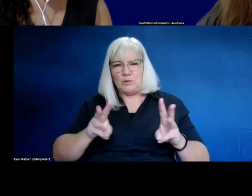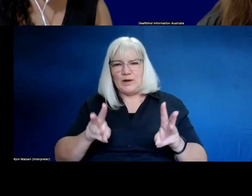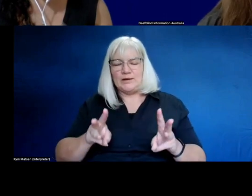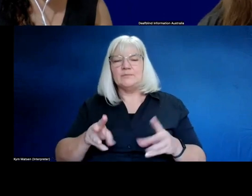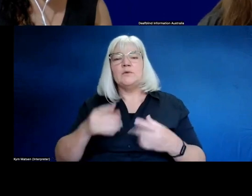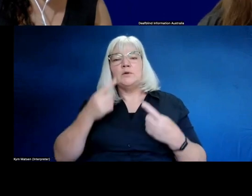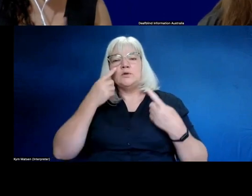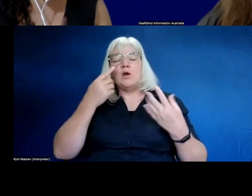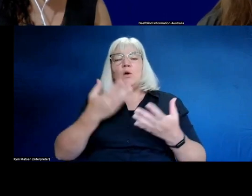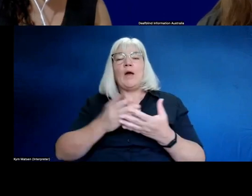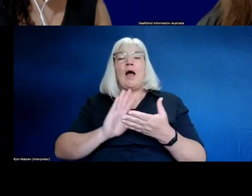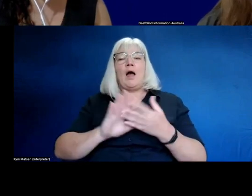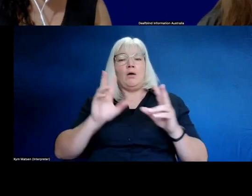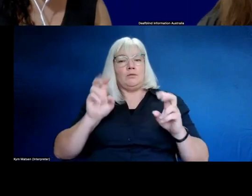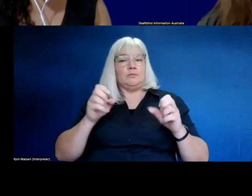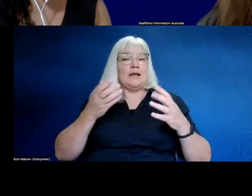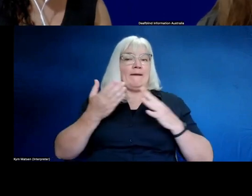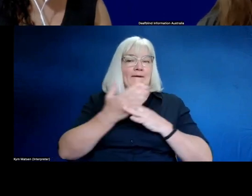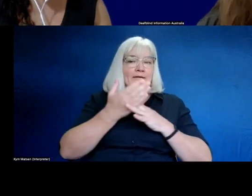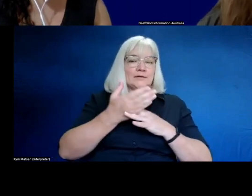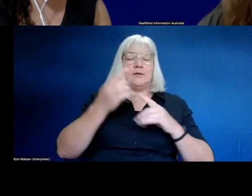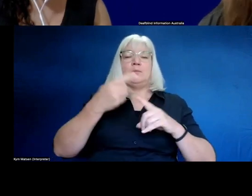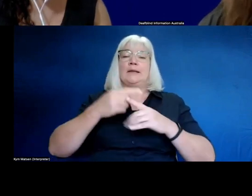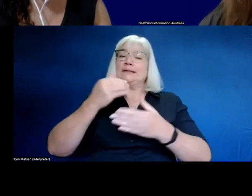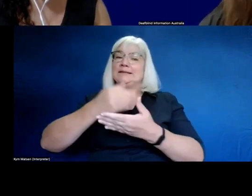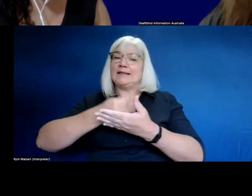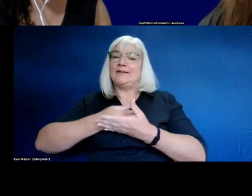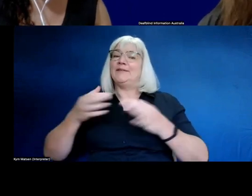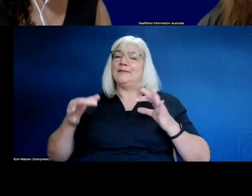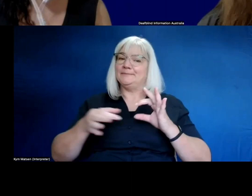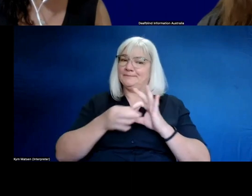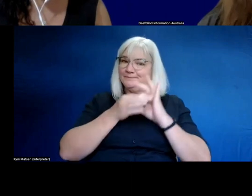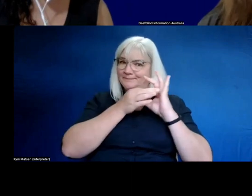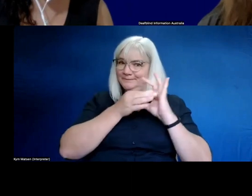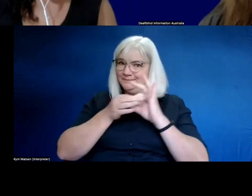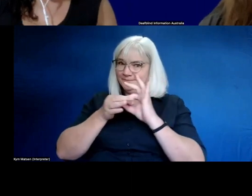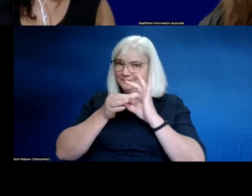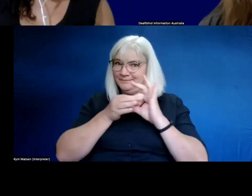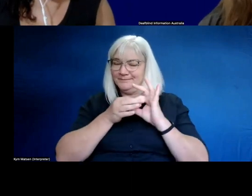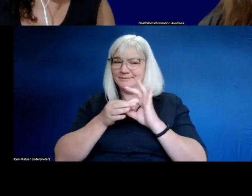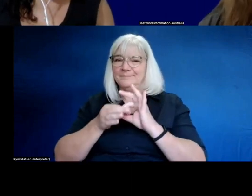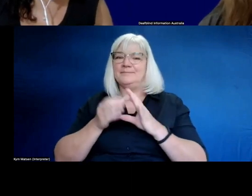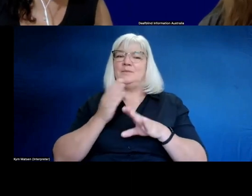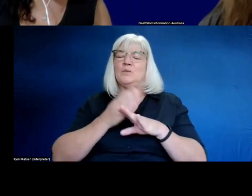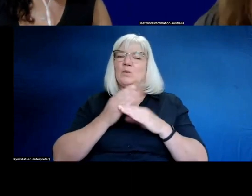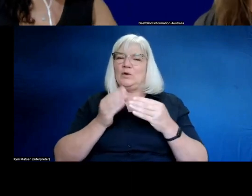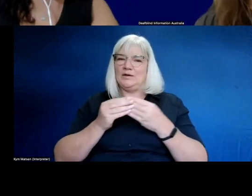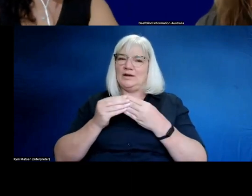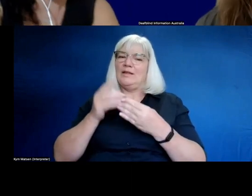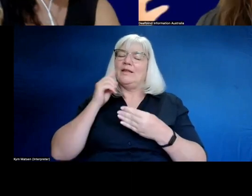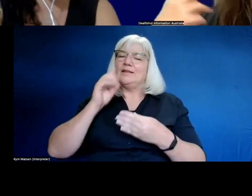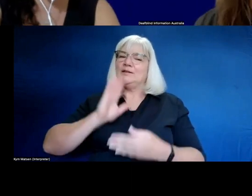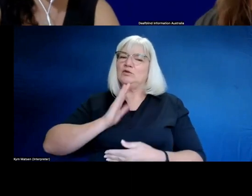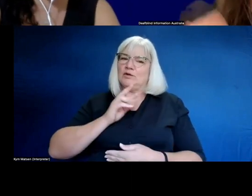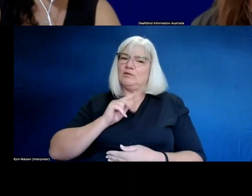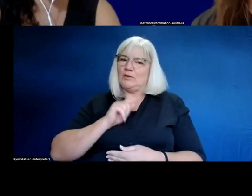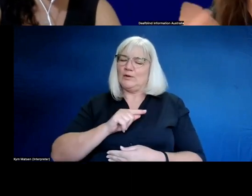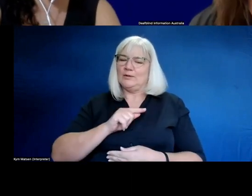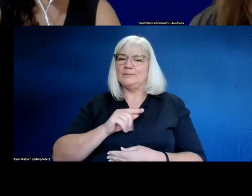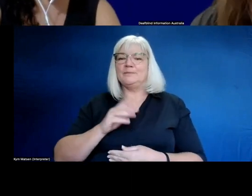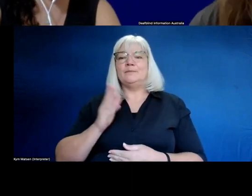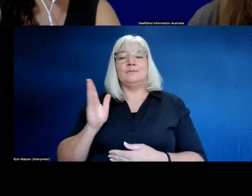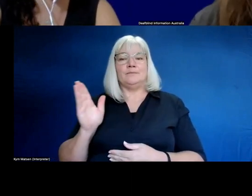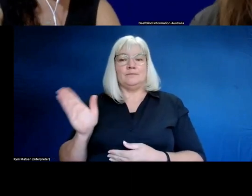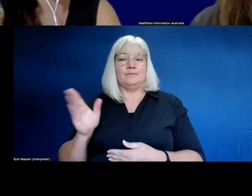of access and safety need to work together a little bit as well, which is really interesting with her, I think. Mm. And juggling all